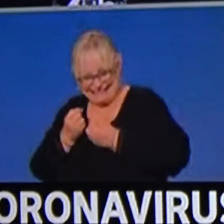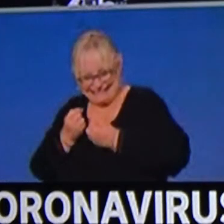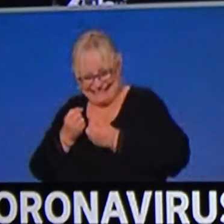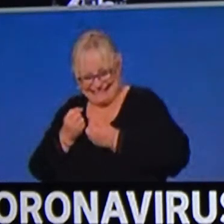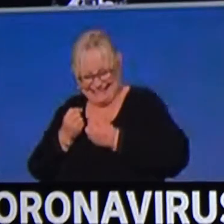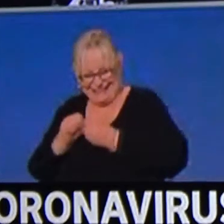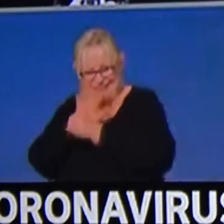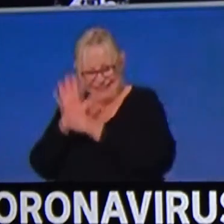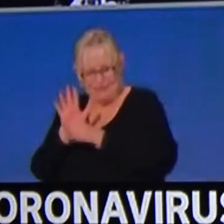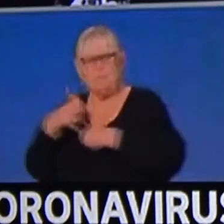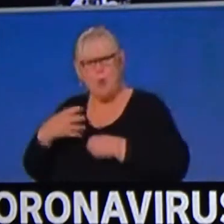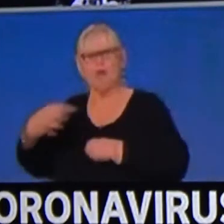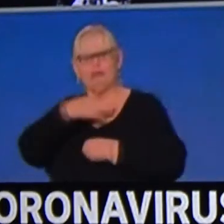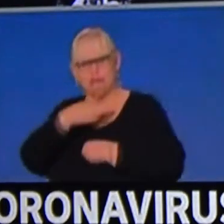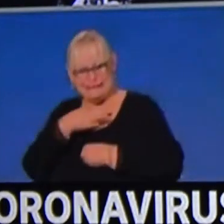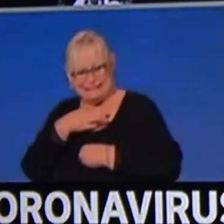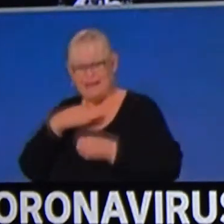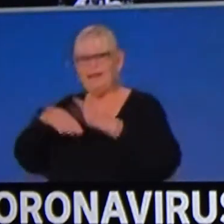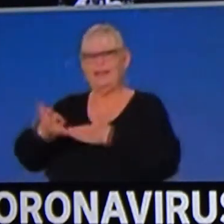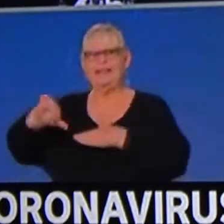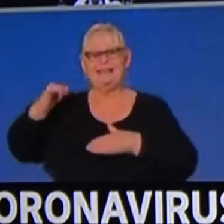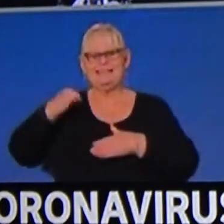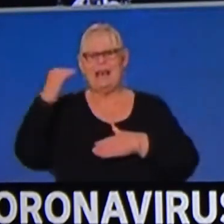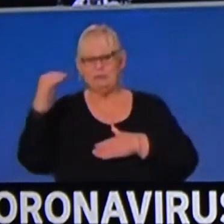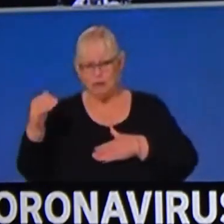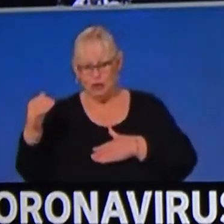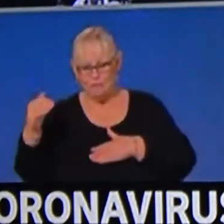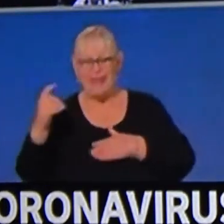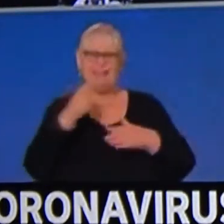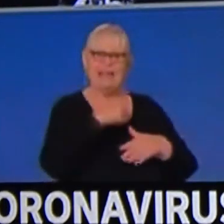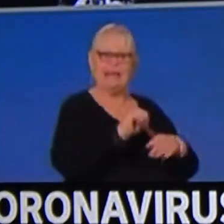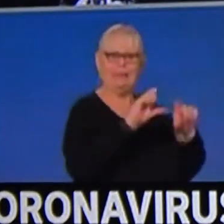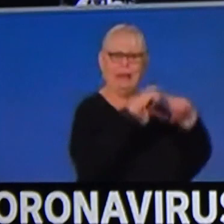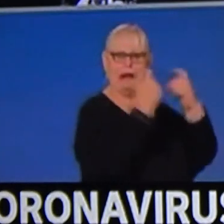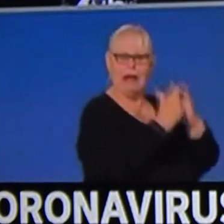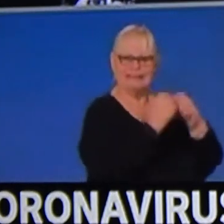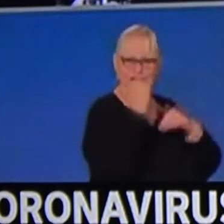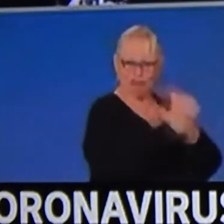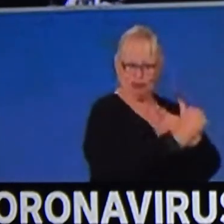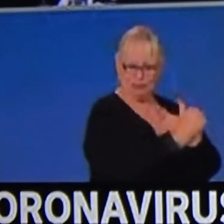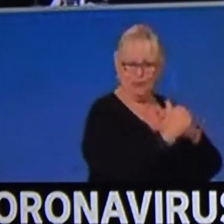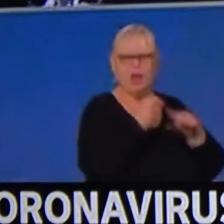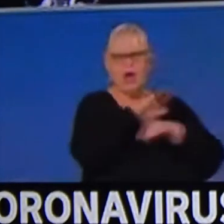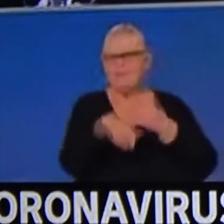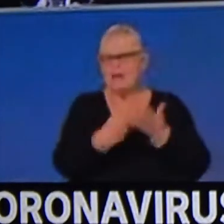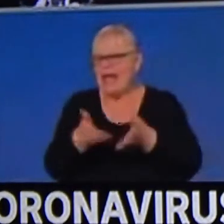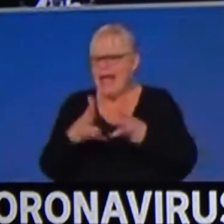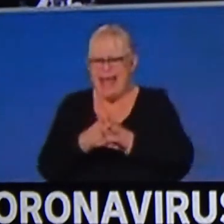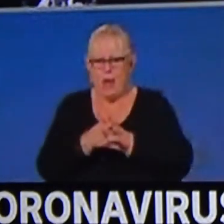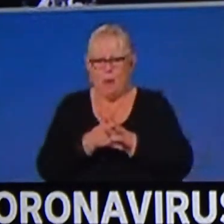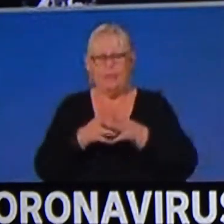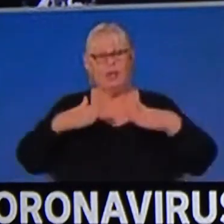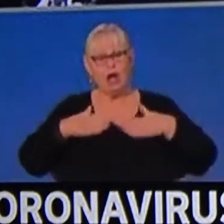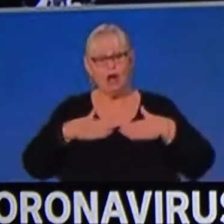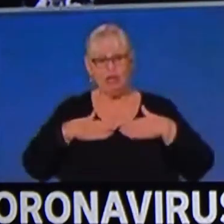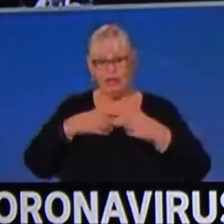teachers are more at risk in the staff room than they are in the classroom when it comes to how the health advice plays